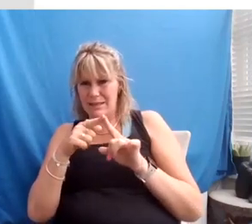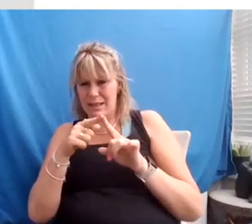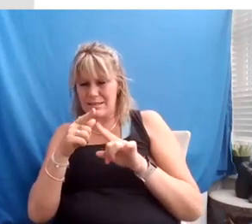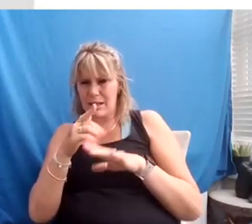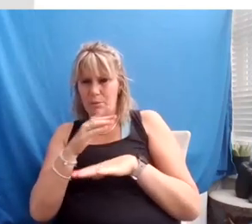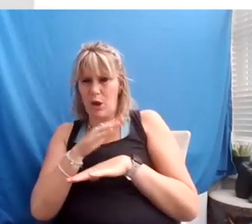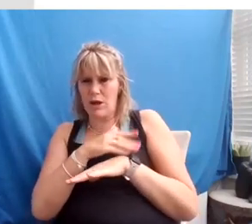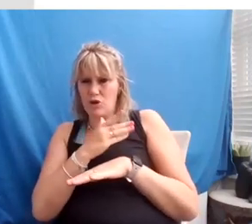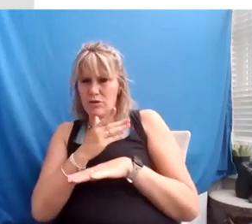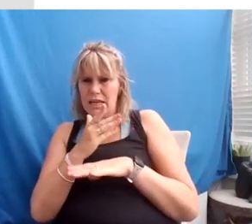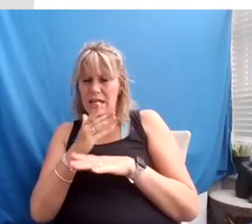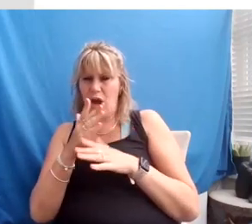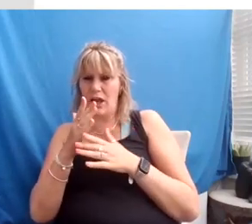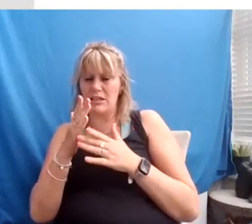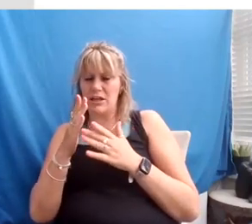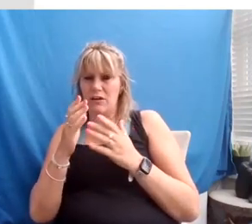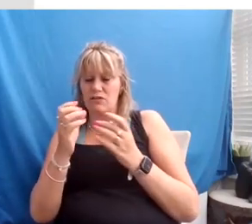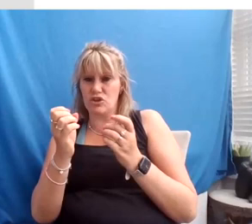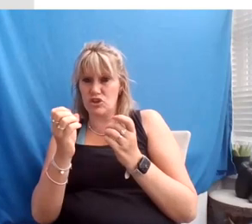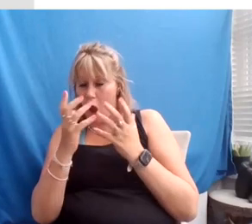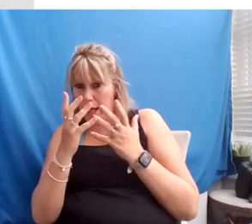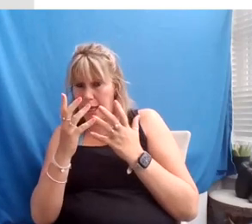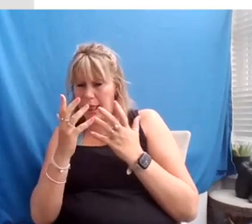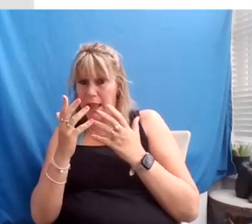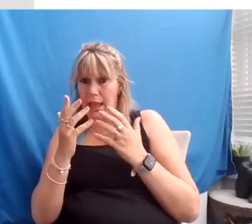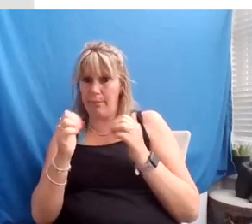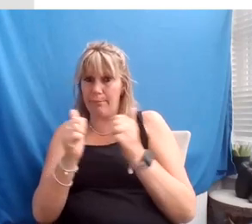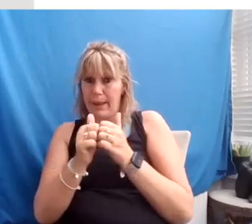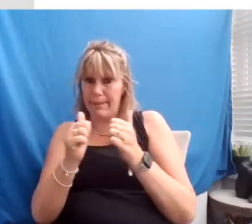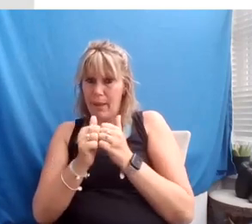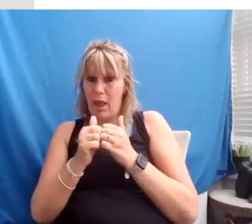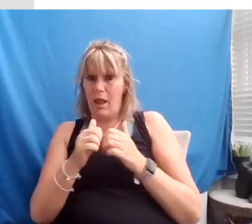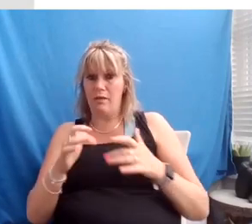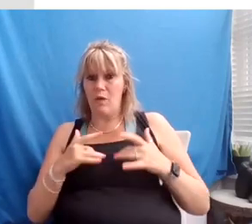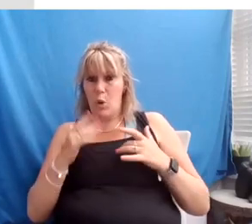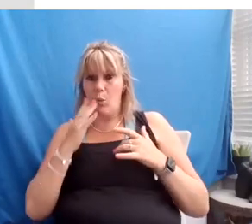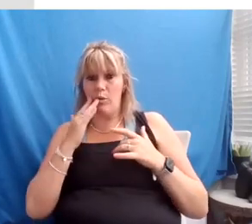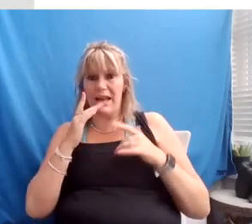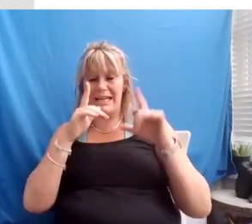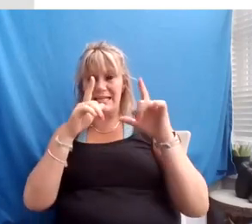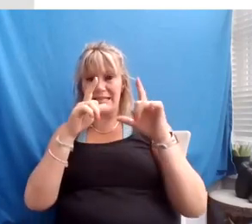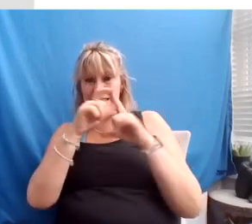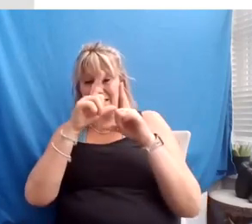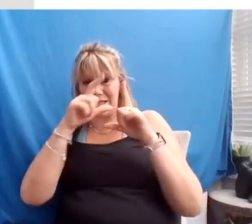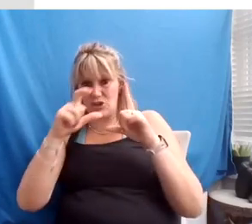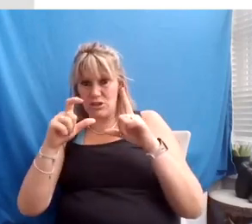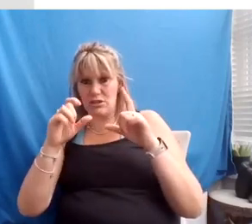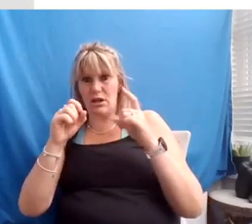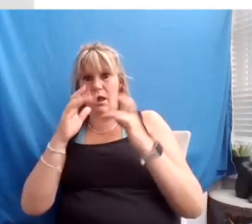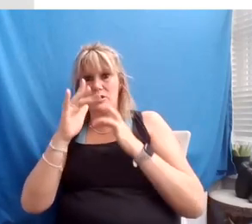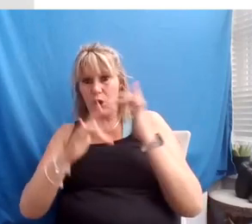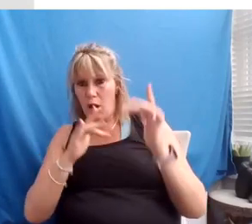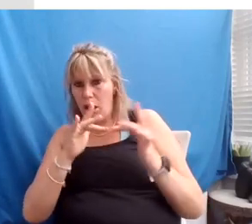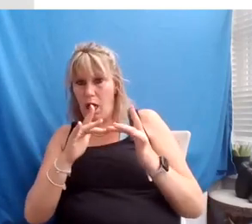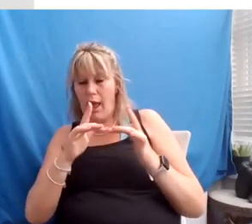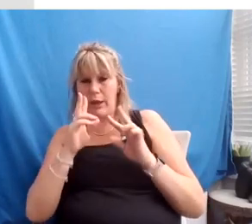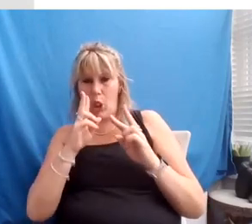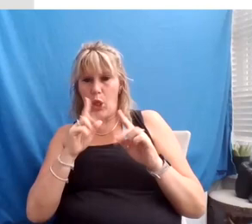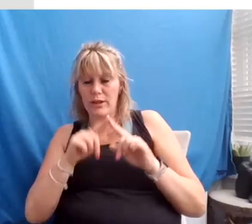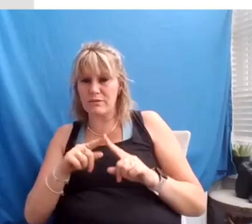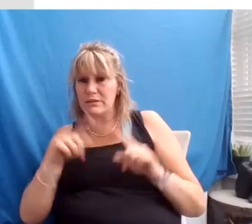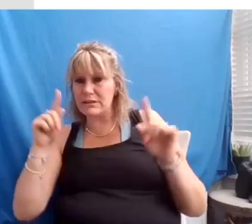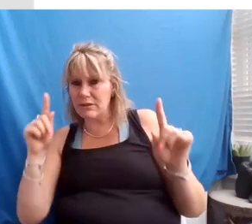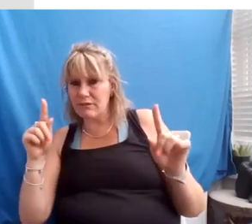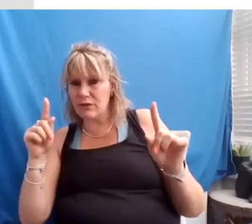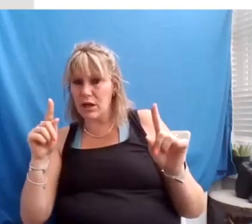It all takes on a different texture when it's digitized, which I think is really interesting as well, because everything becomes part of the same surface.